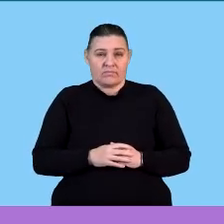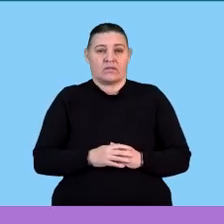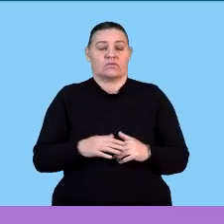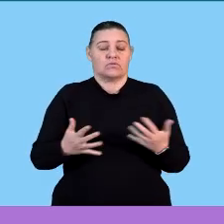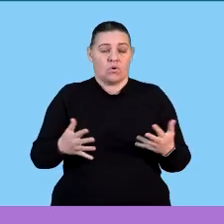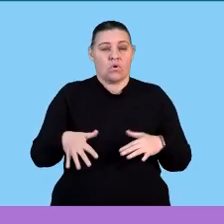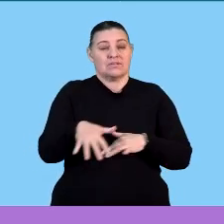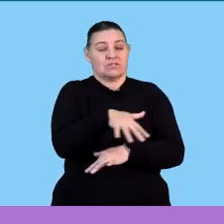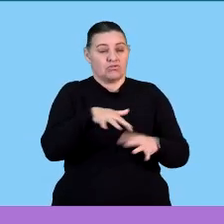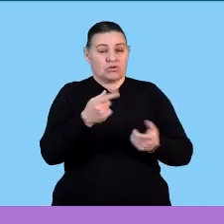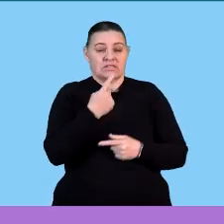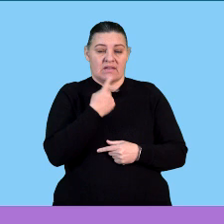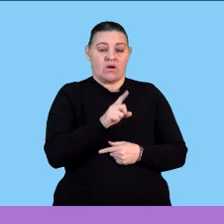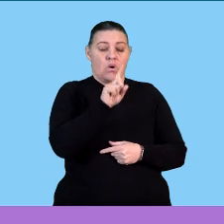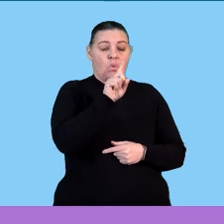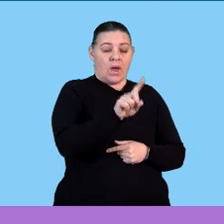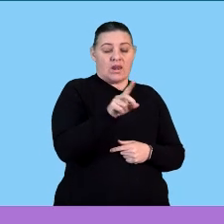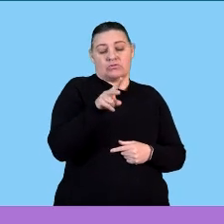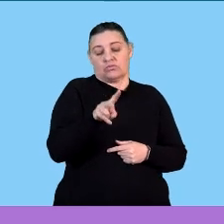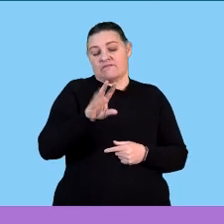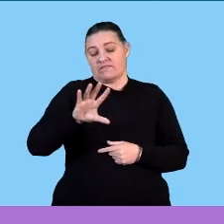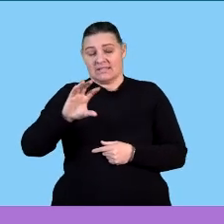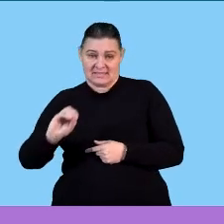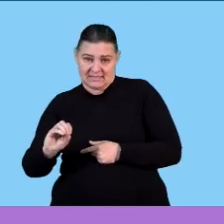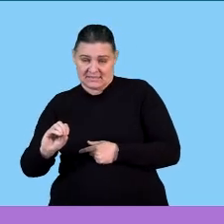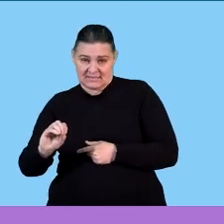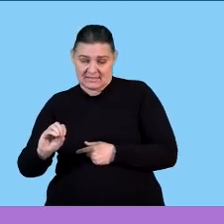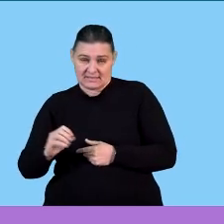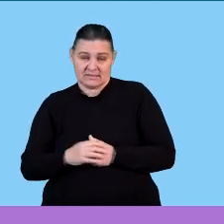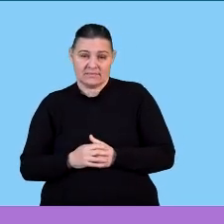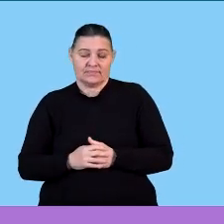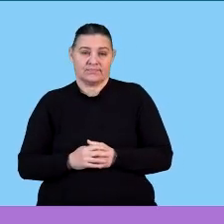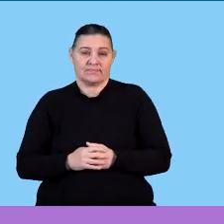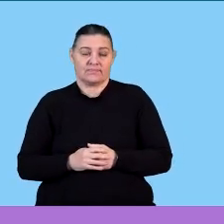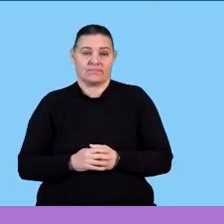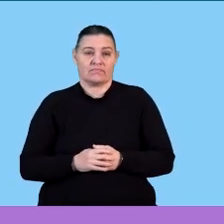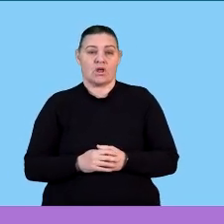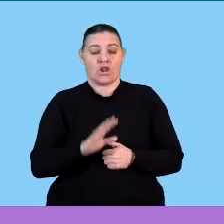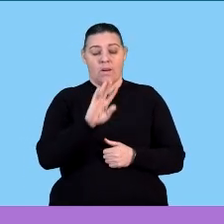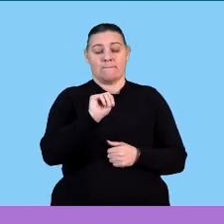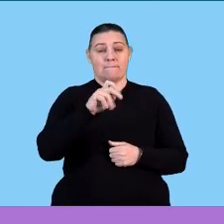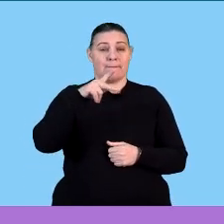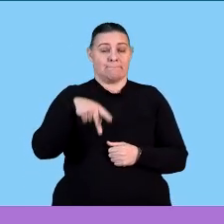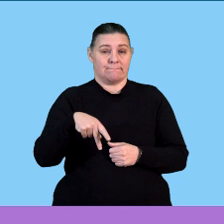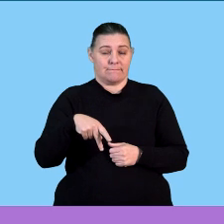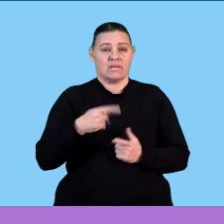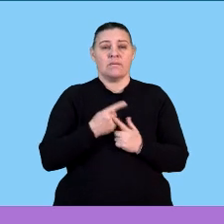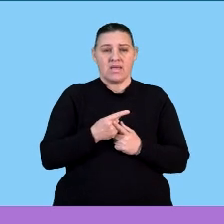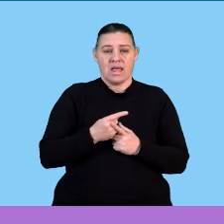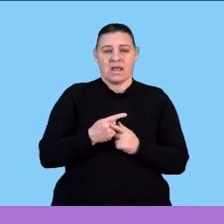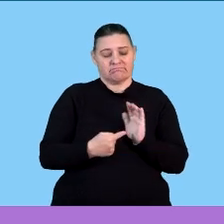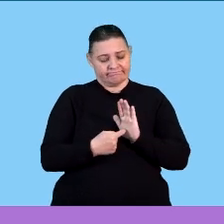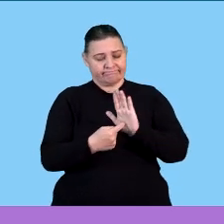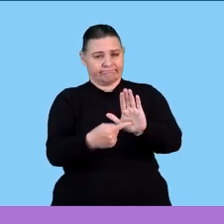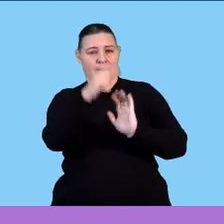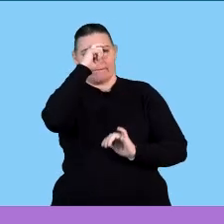So situations where, let's say, you have 1:50, that's a ratio. Nice work. Map, a